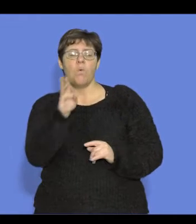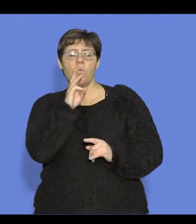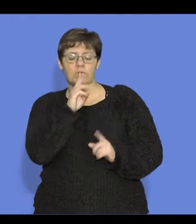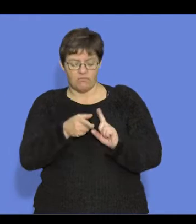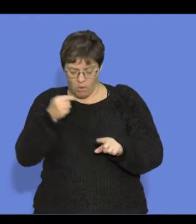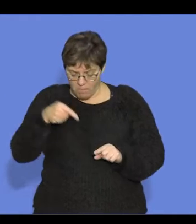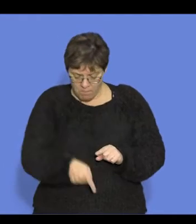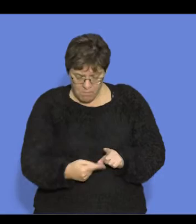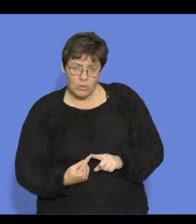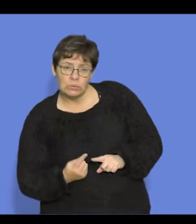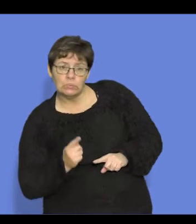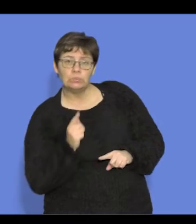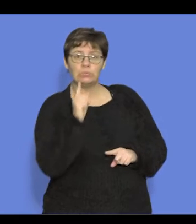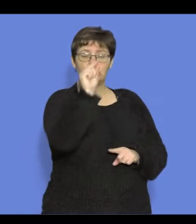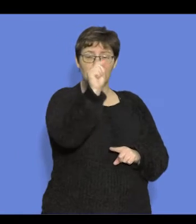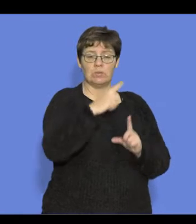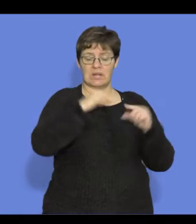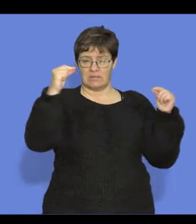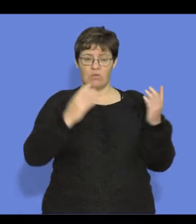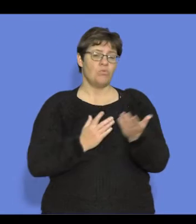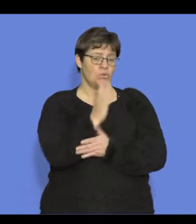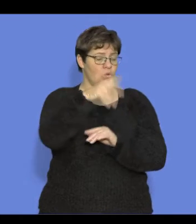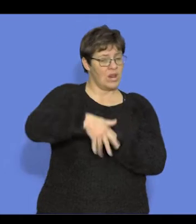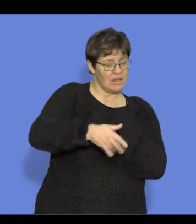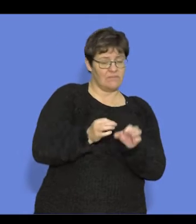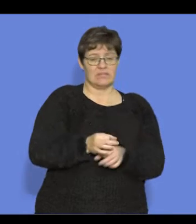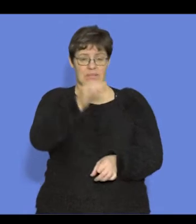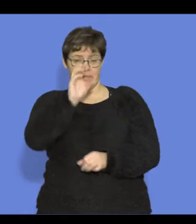get to the leaves, namely through the roots and the stem.